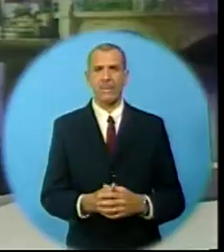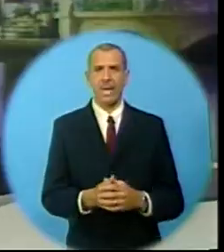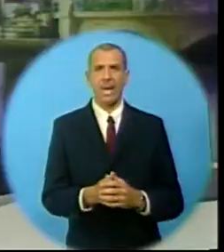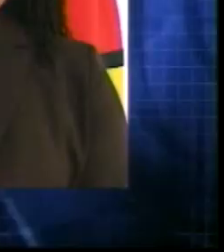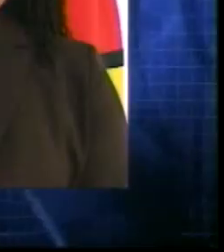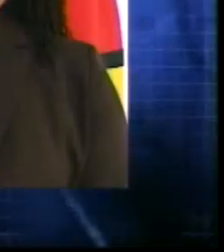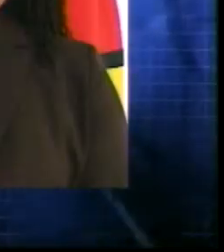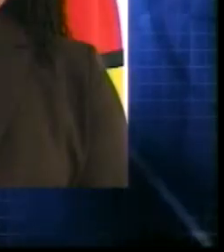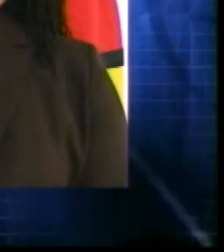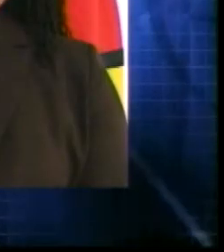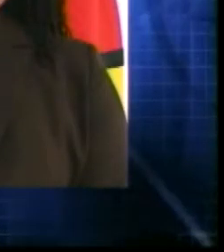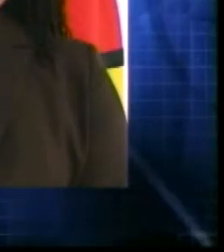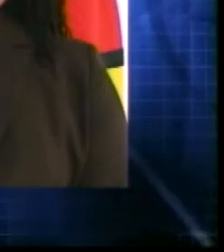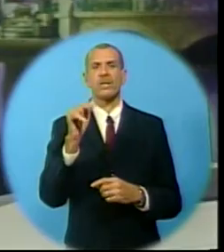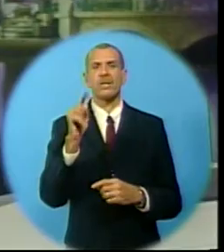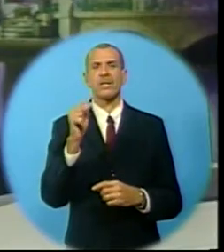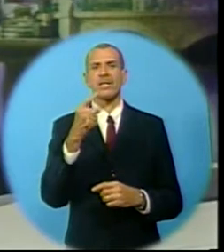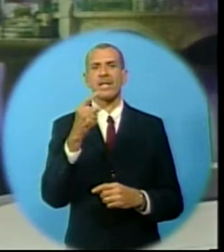CARIFESTA is the flag.